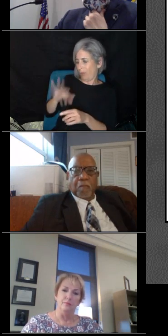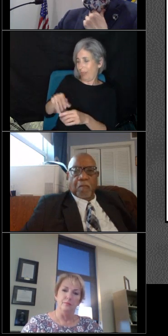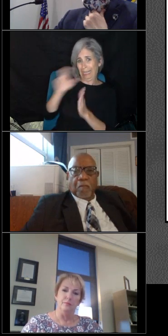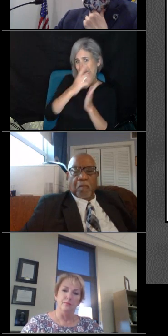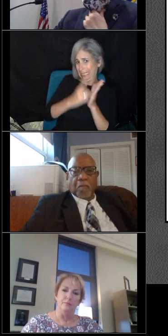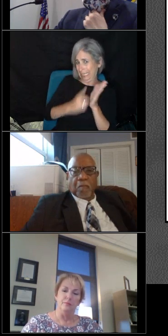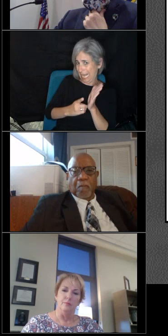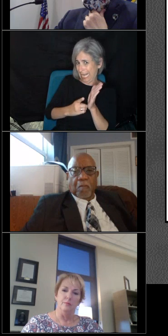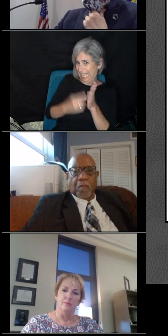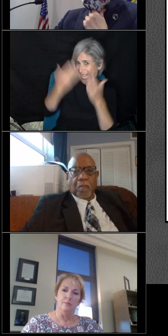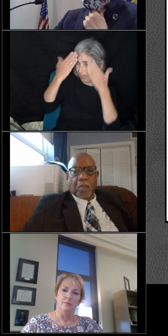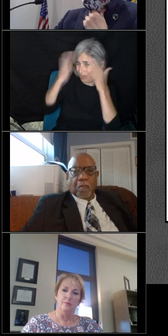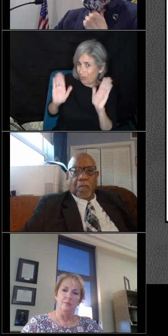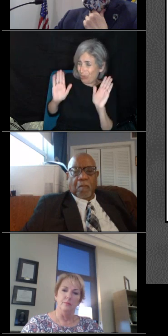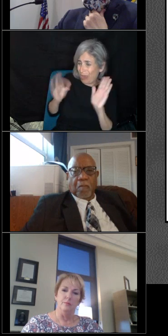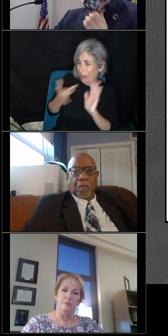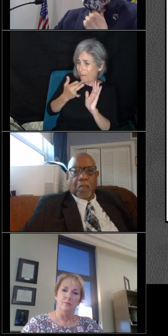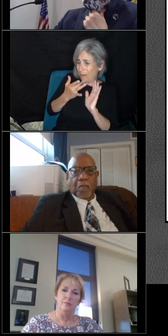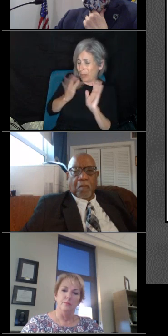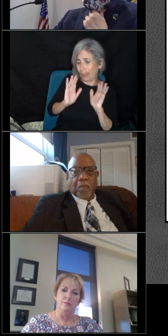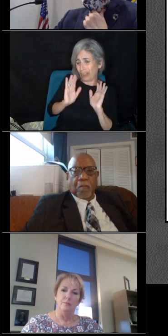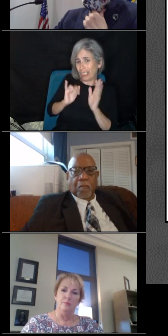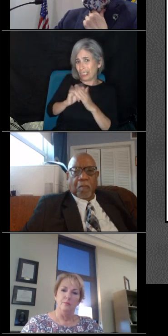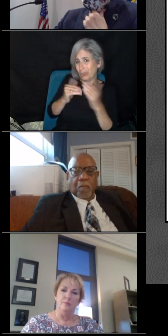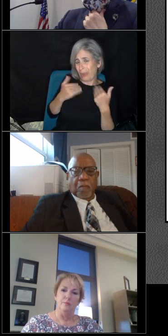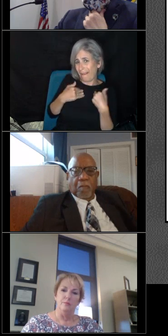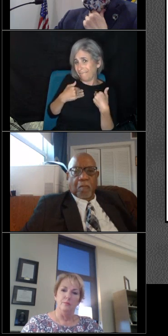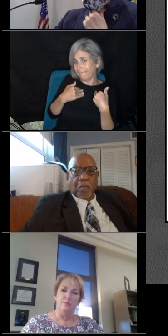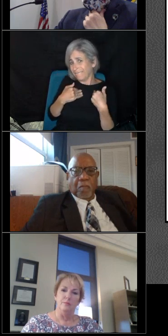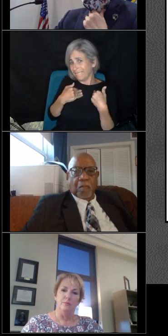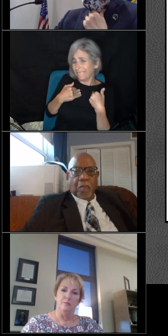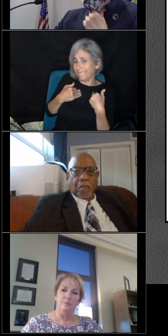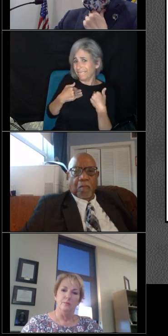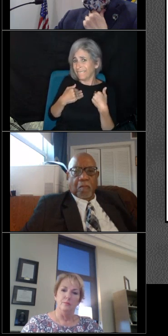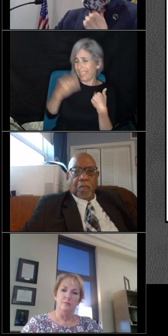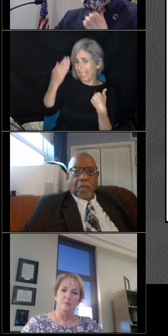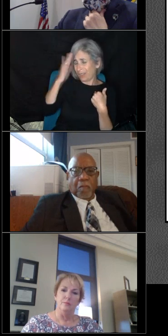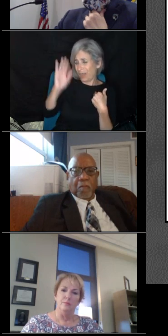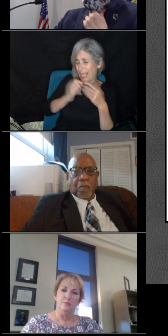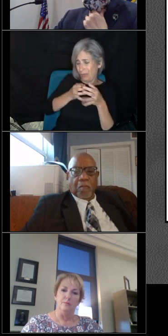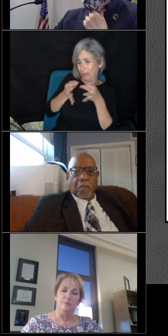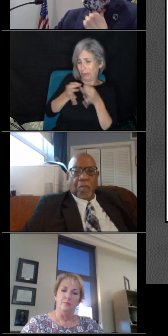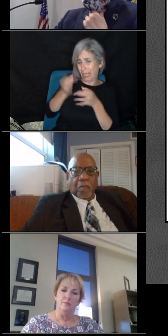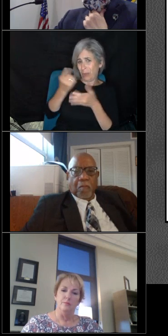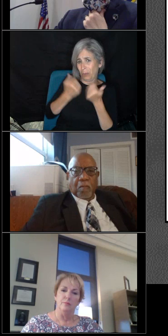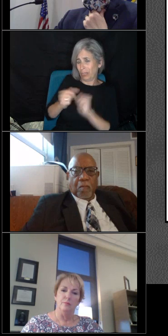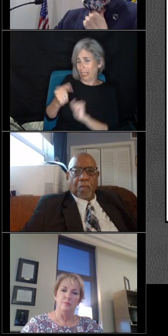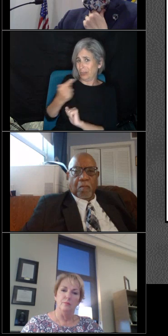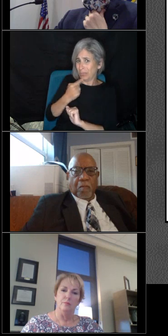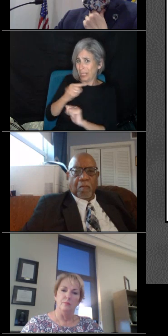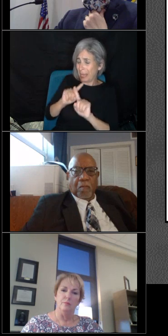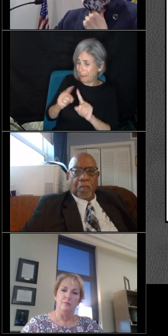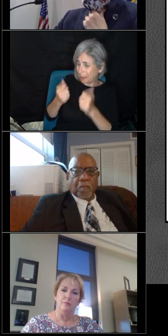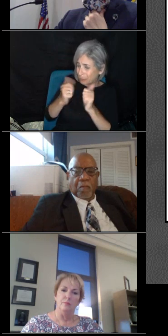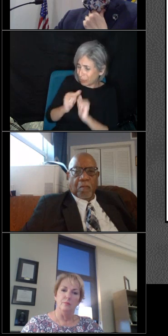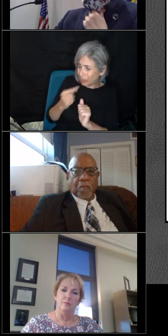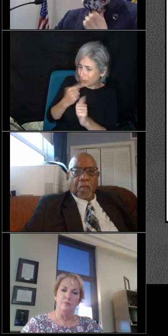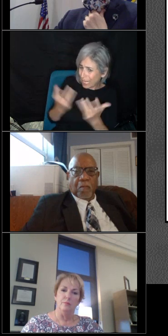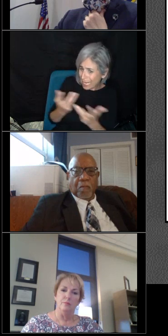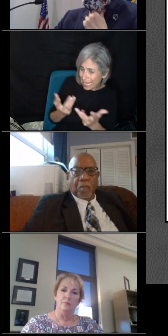design. I don't know. I would prefer have. I don't know how to explain what I'm trying to say, but I think what I'm trying to say is that